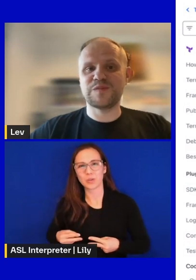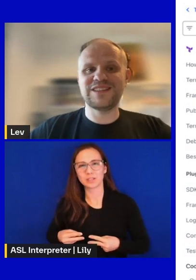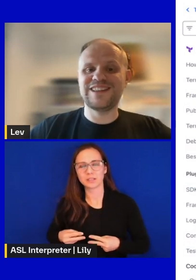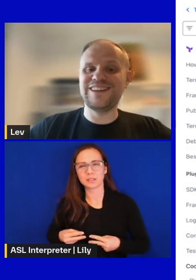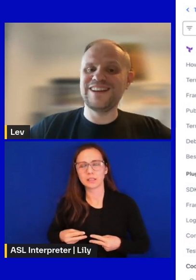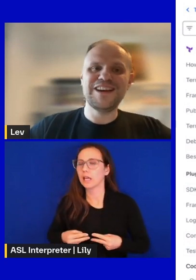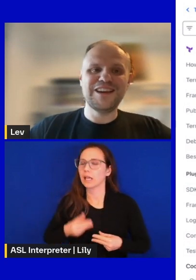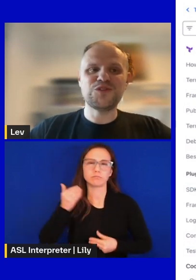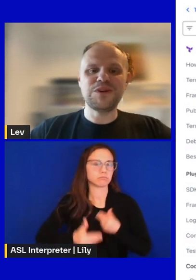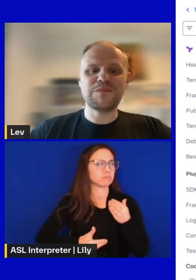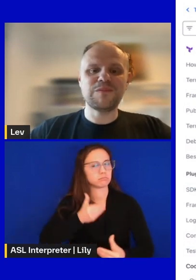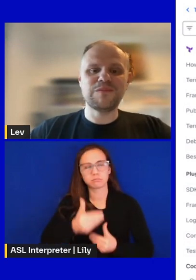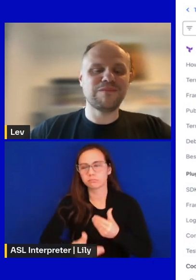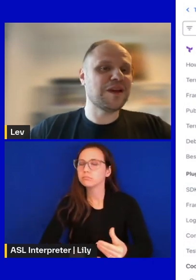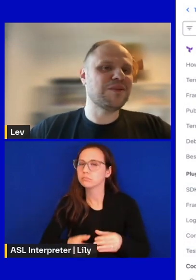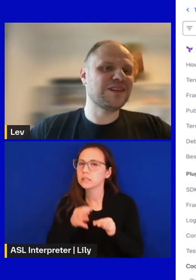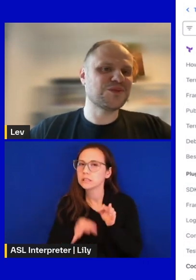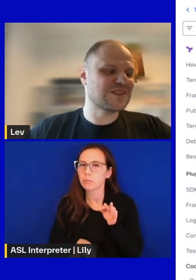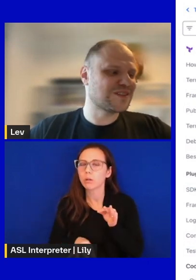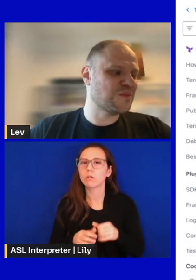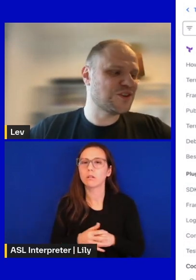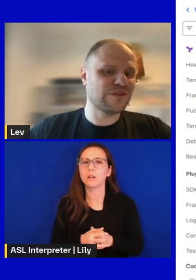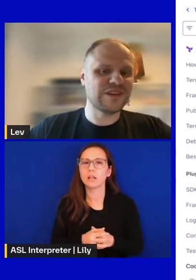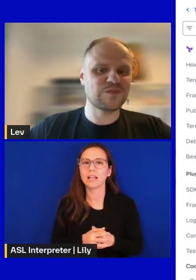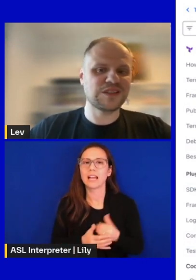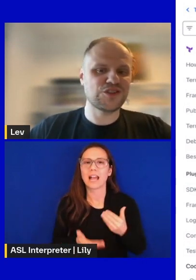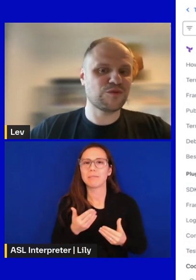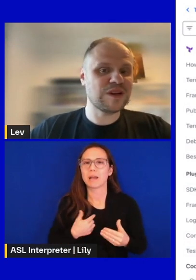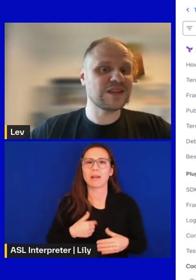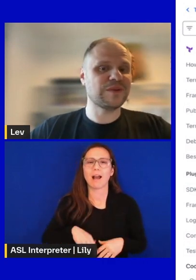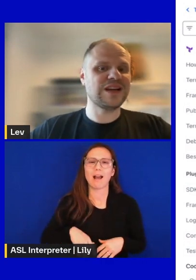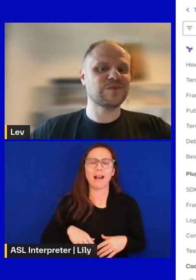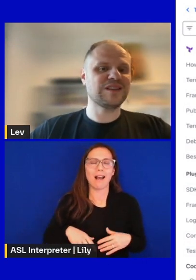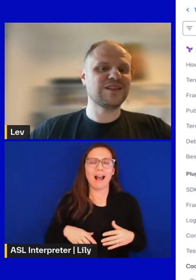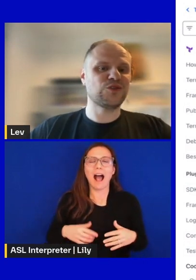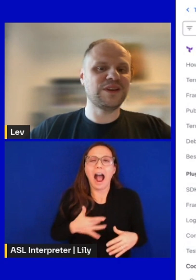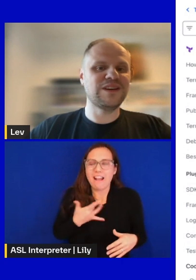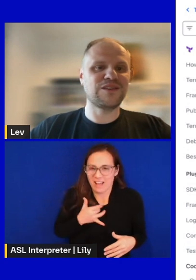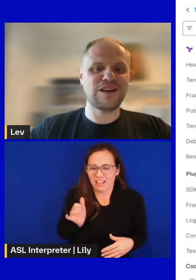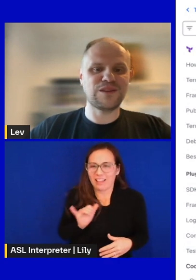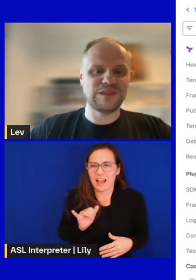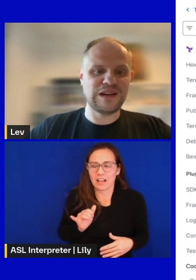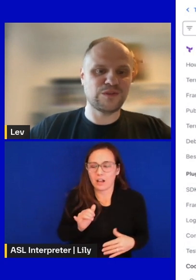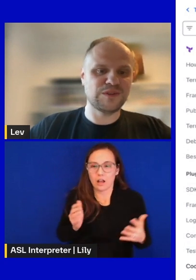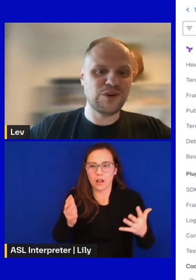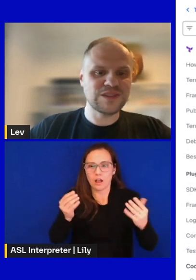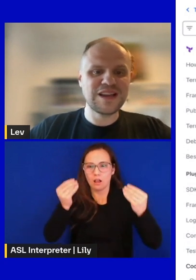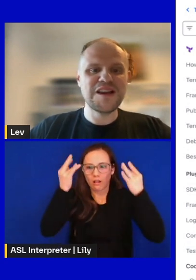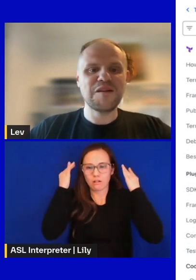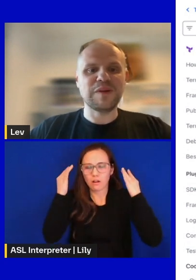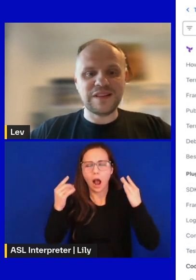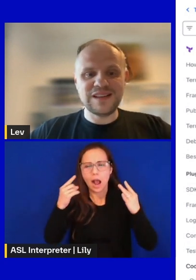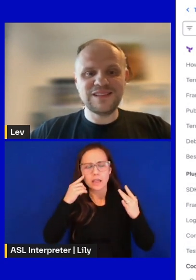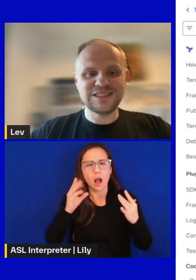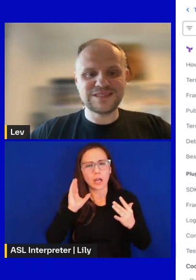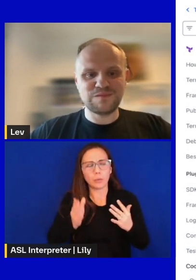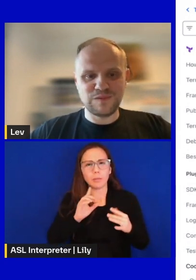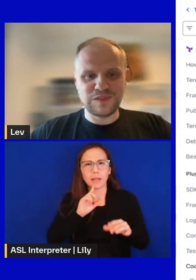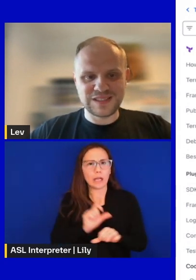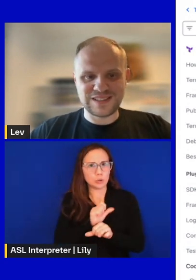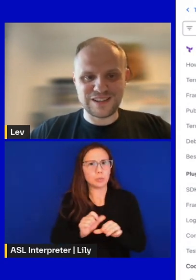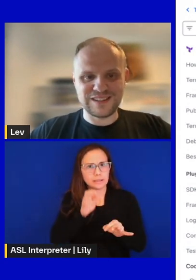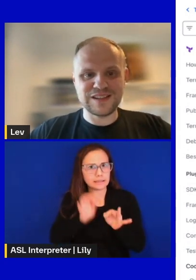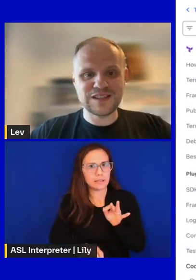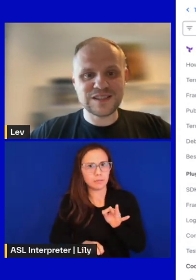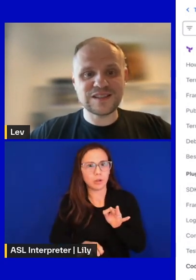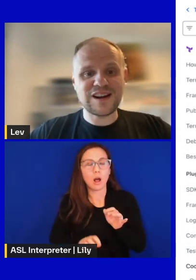And I expected it to be, maybe this was too much of an expectation from my side, but I expected it to be right out of the box. But then